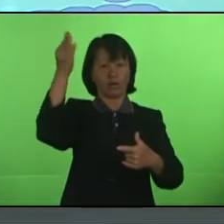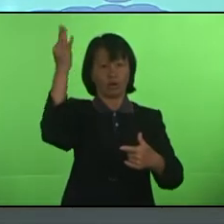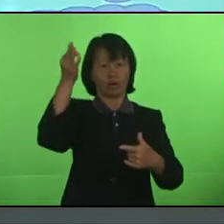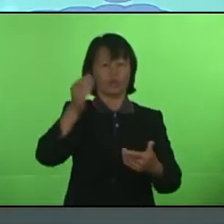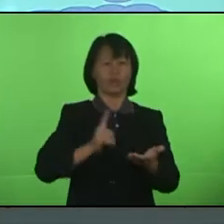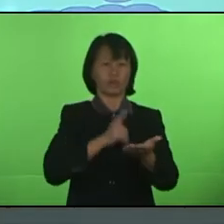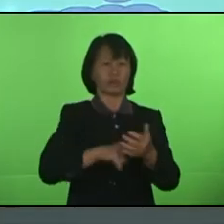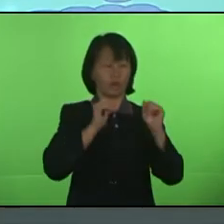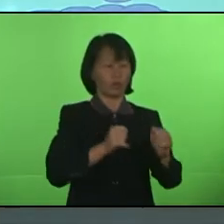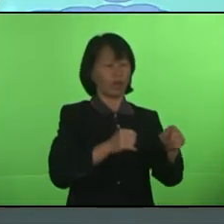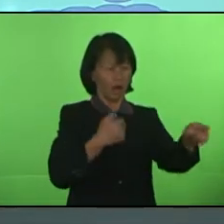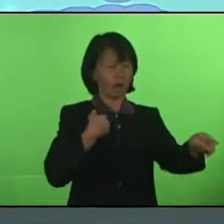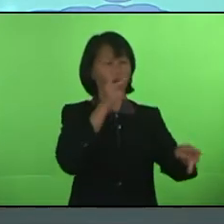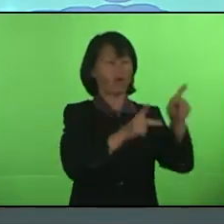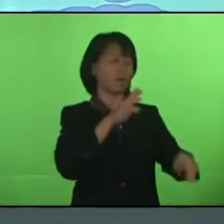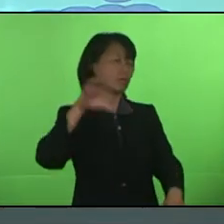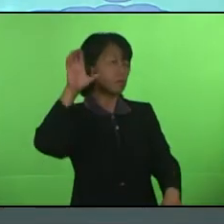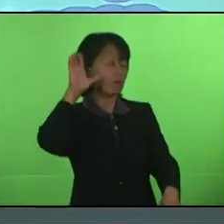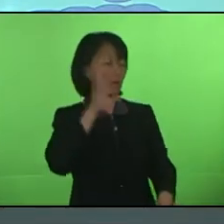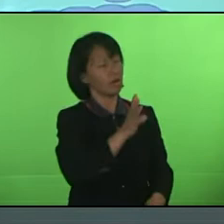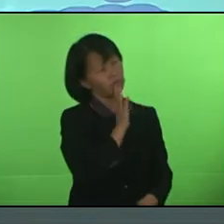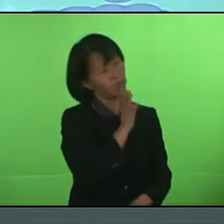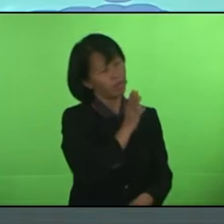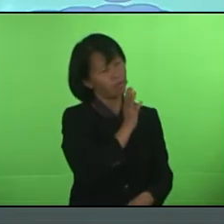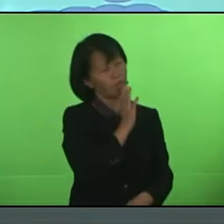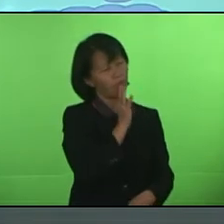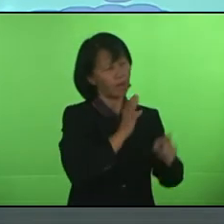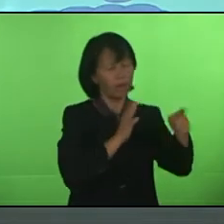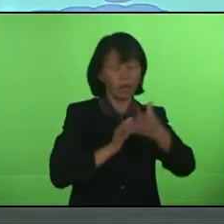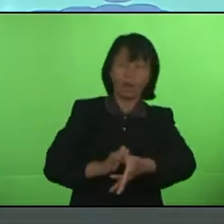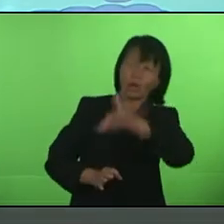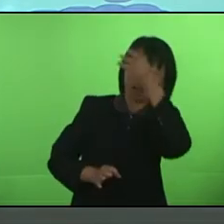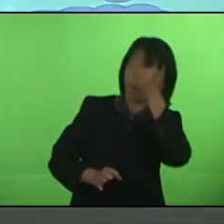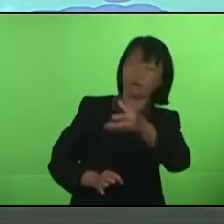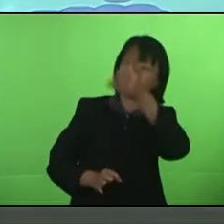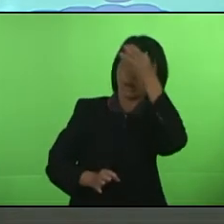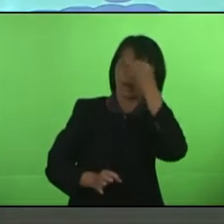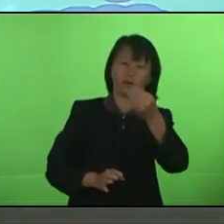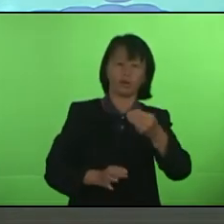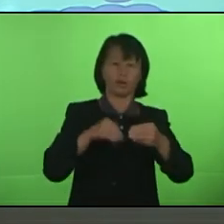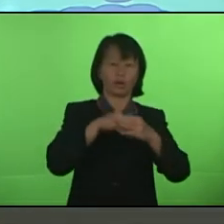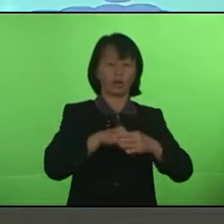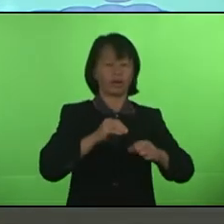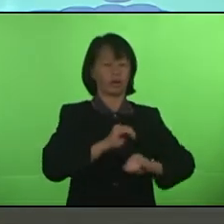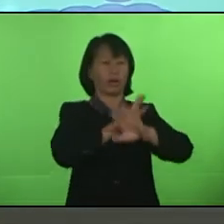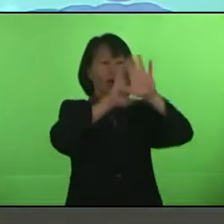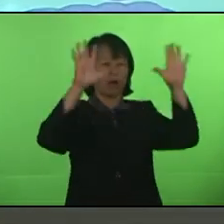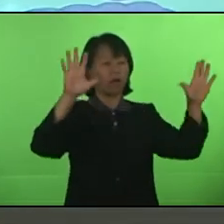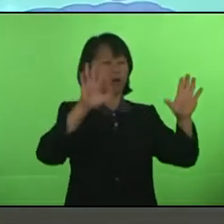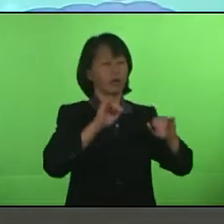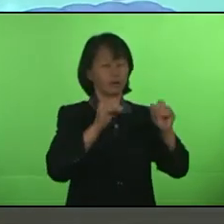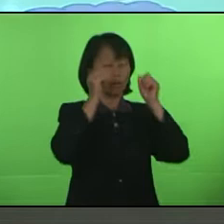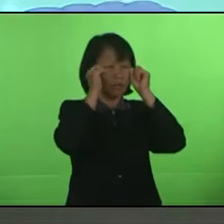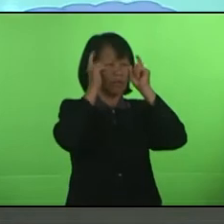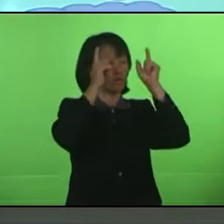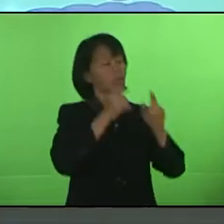people, talk to them, and get their point of view in real life, not in virtual environment, real